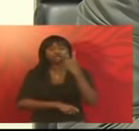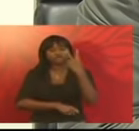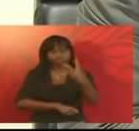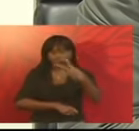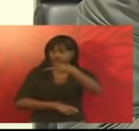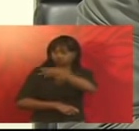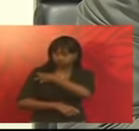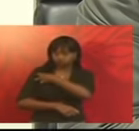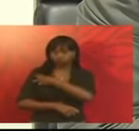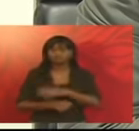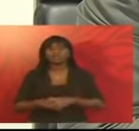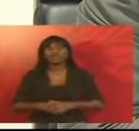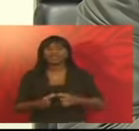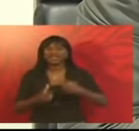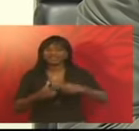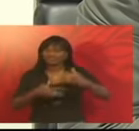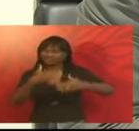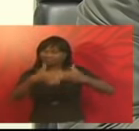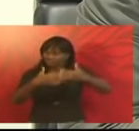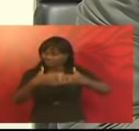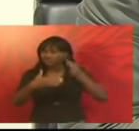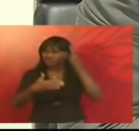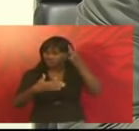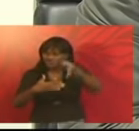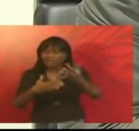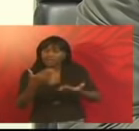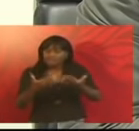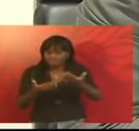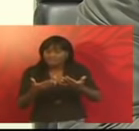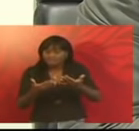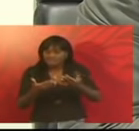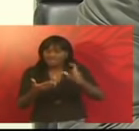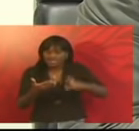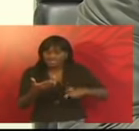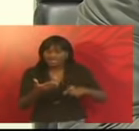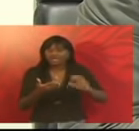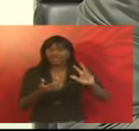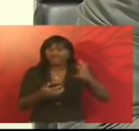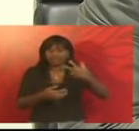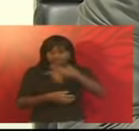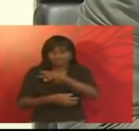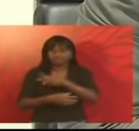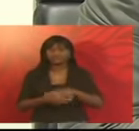doses, and then conversations on boosters may arise again in the future.